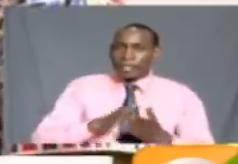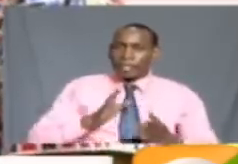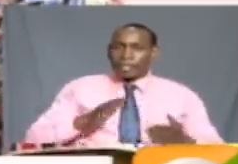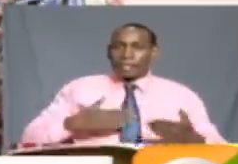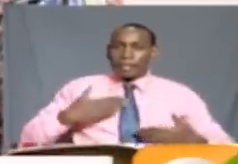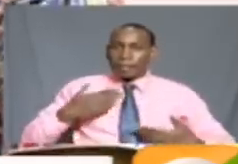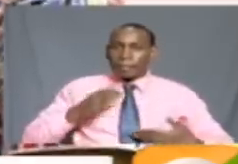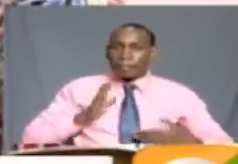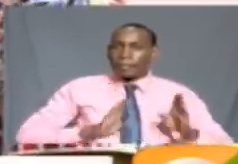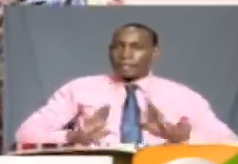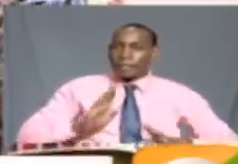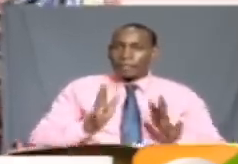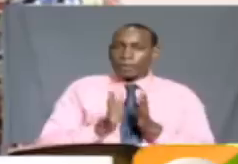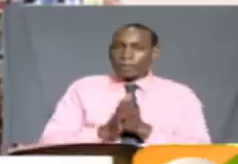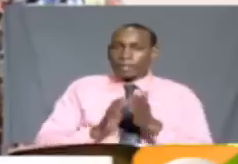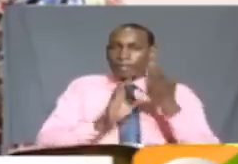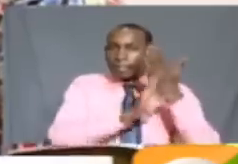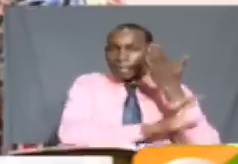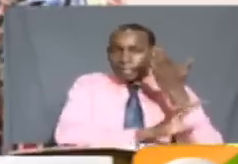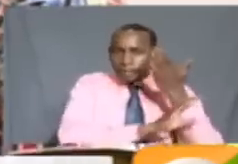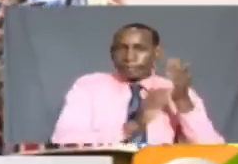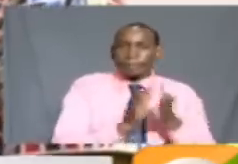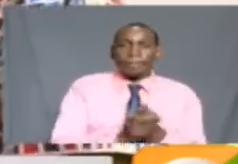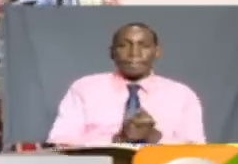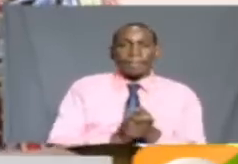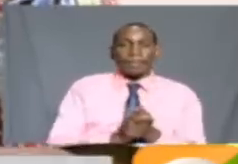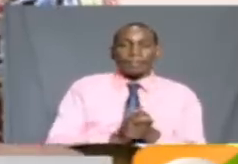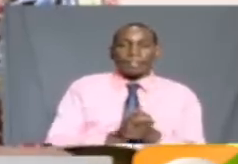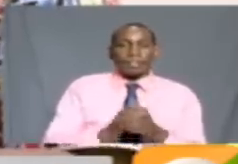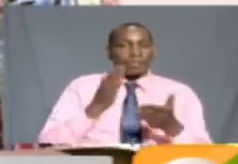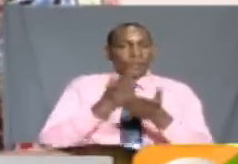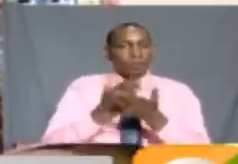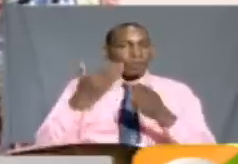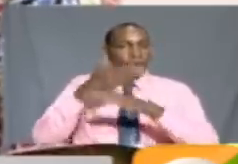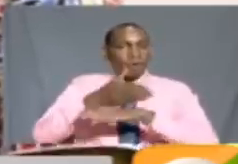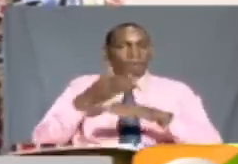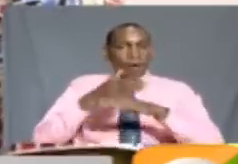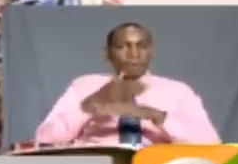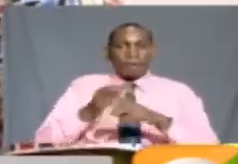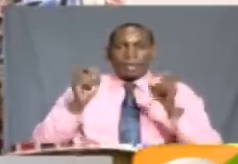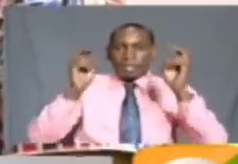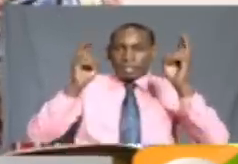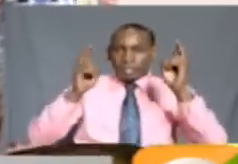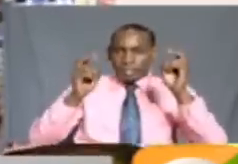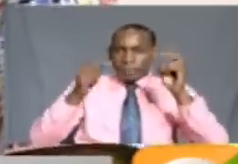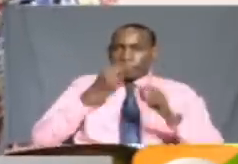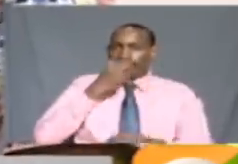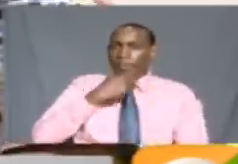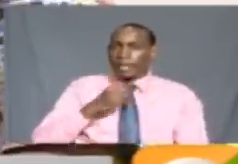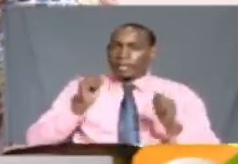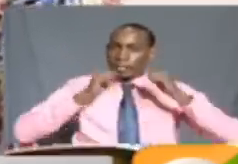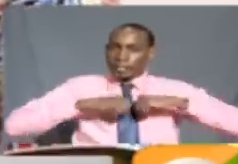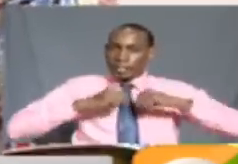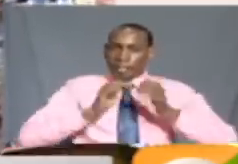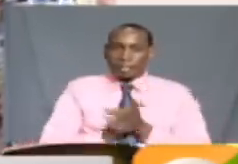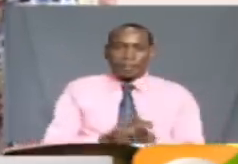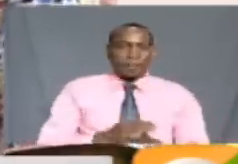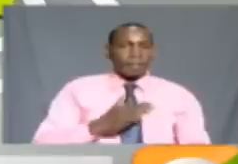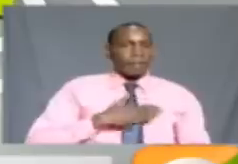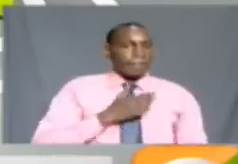our nation, and that's what it is. So it goes beyond the age of consent. You know, I wonder what the case has